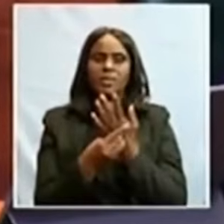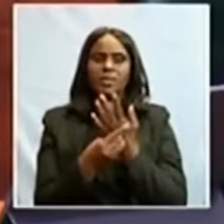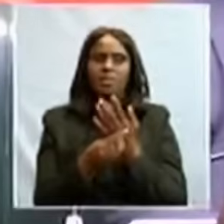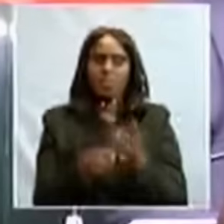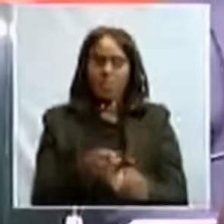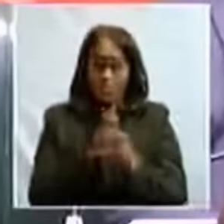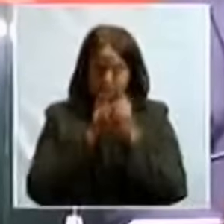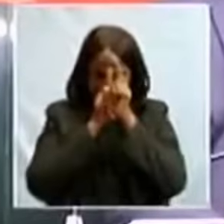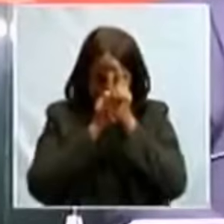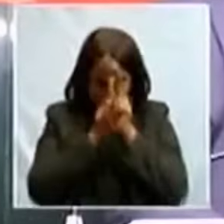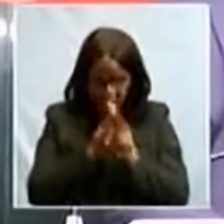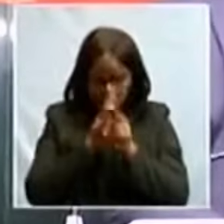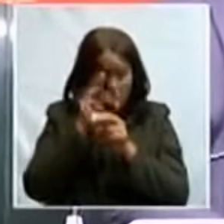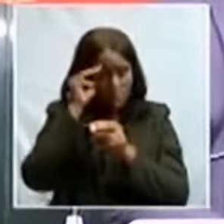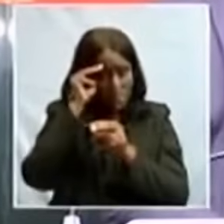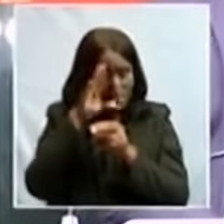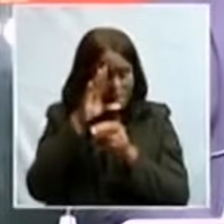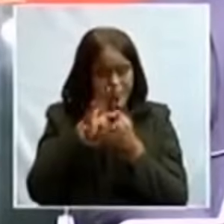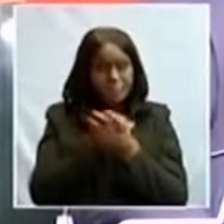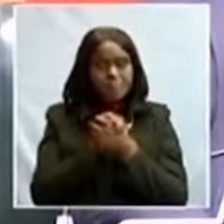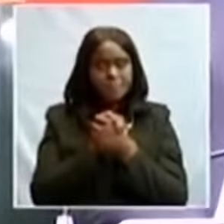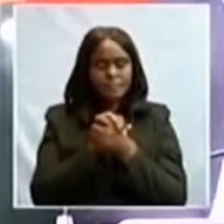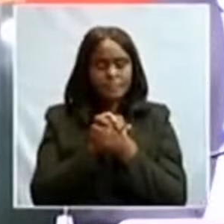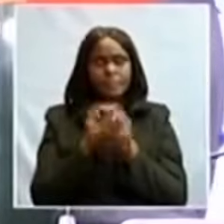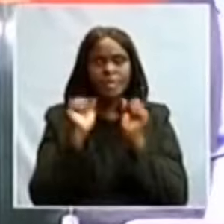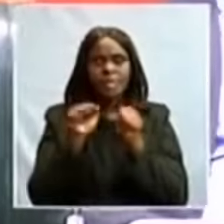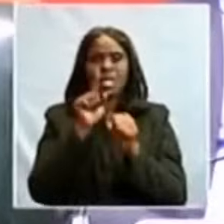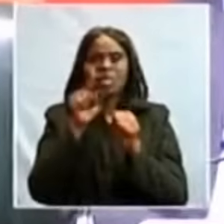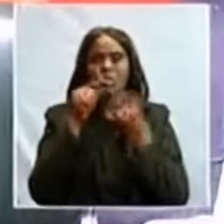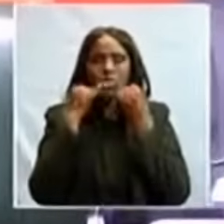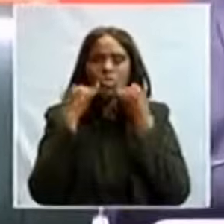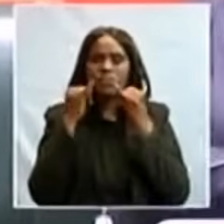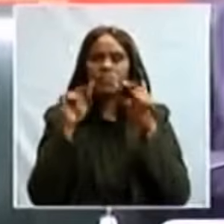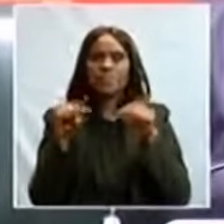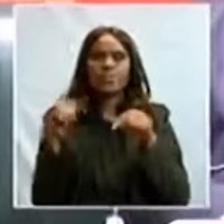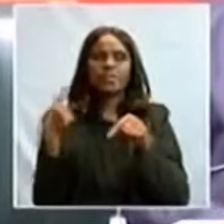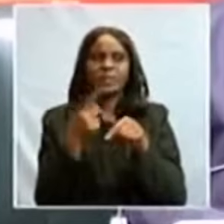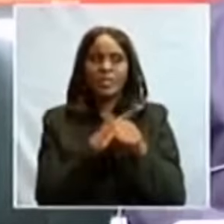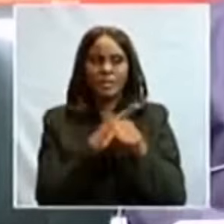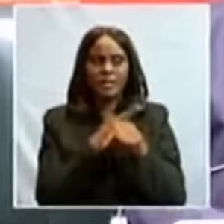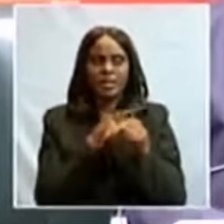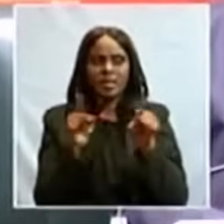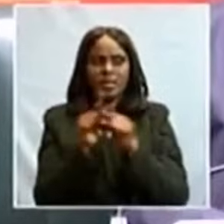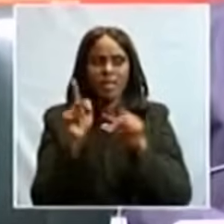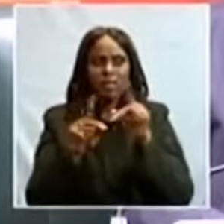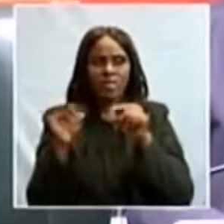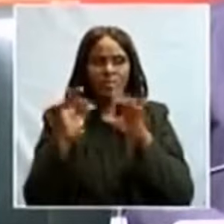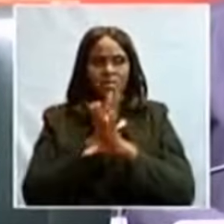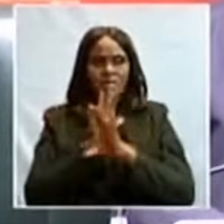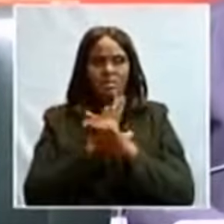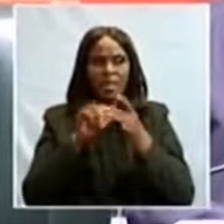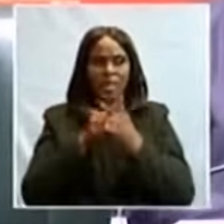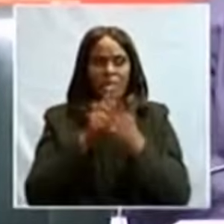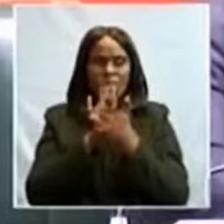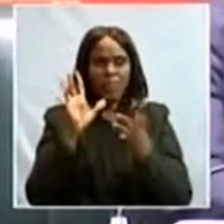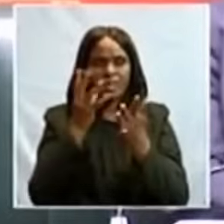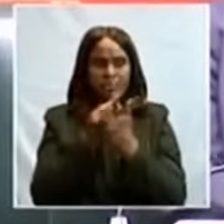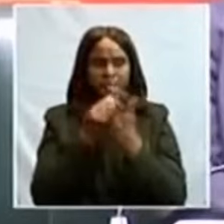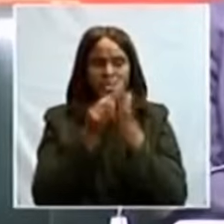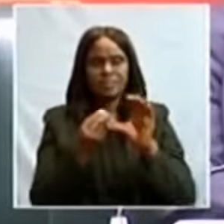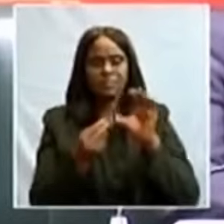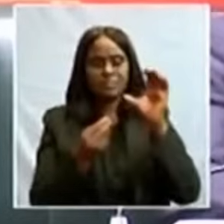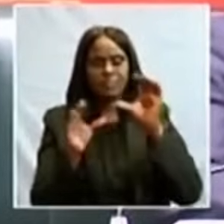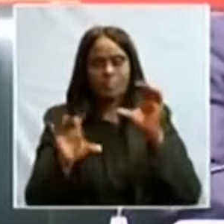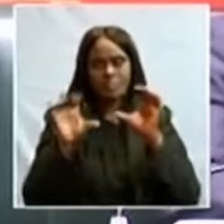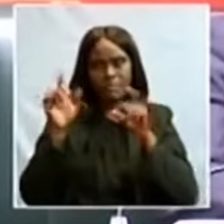Honorable Minister, can you tell the House and the people of Zambia as to how much money was allocated